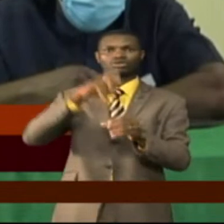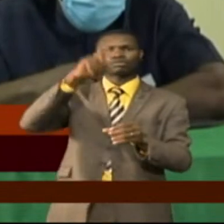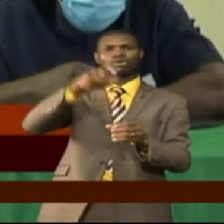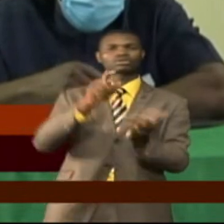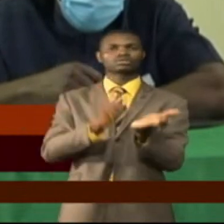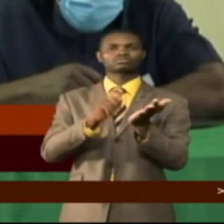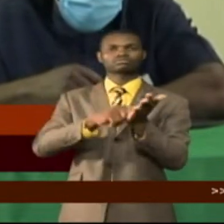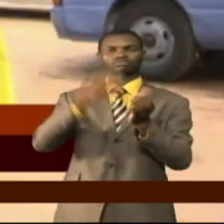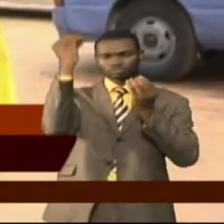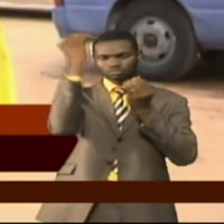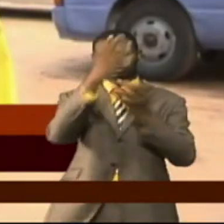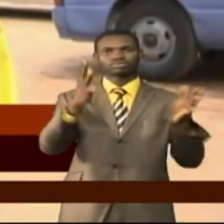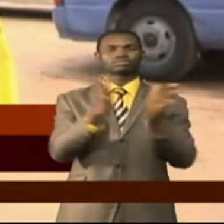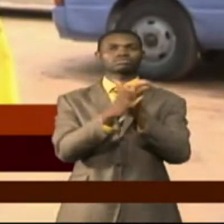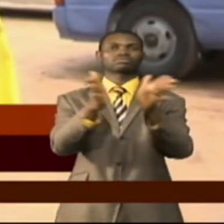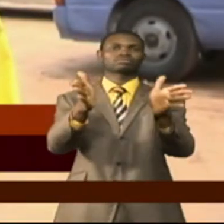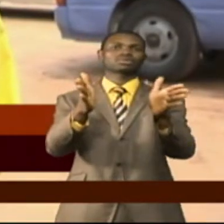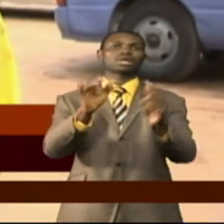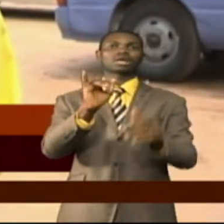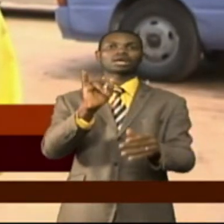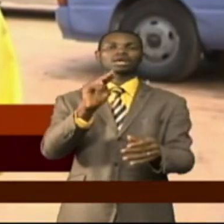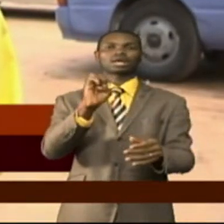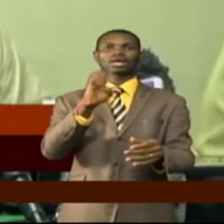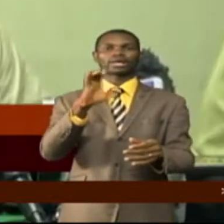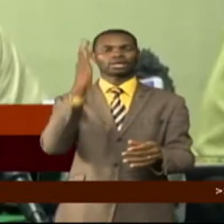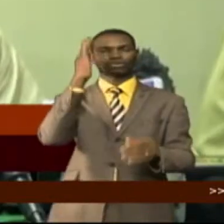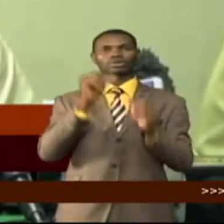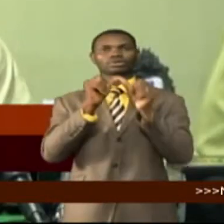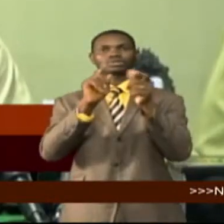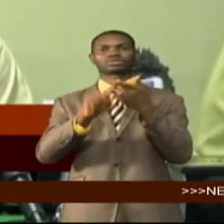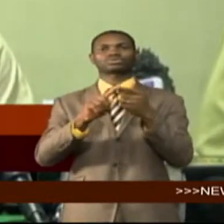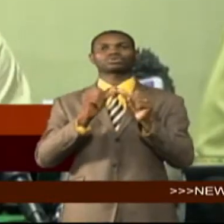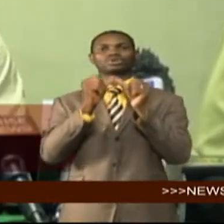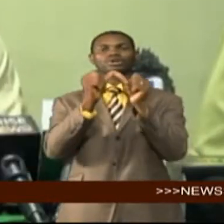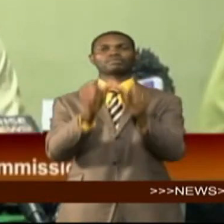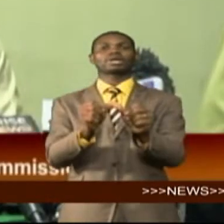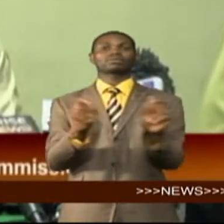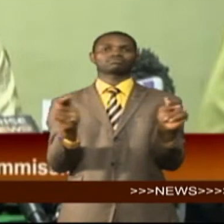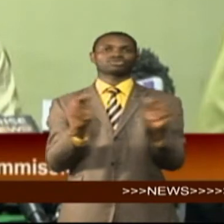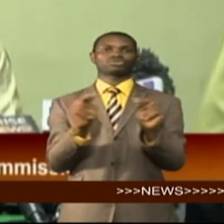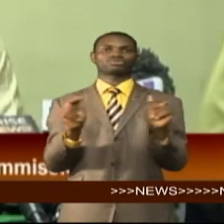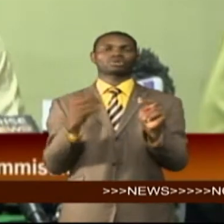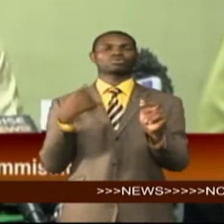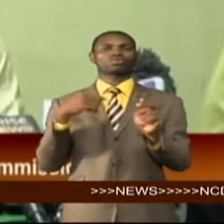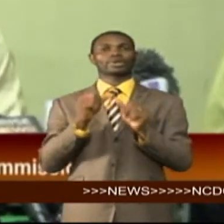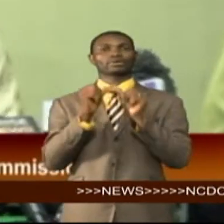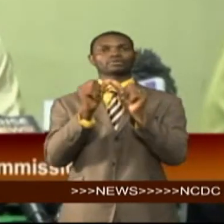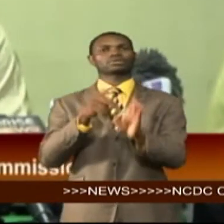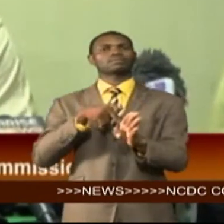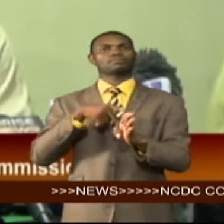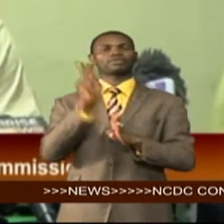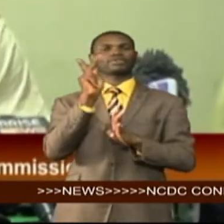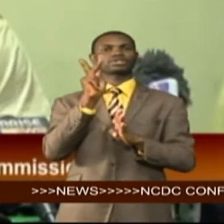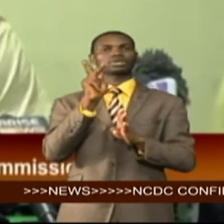that INEC will continue to remain neutral. Will remain professional, and